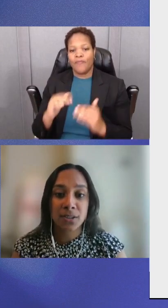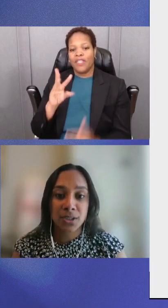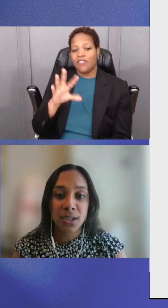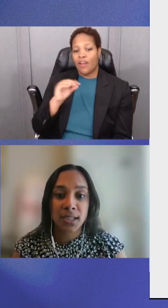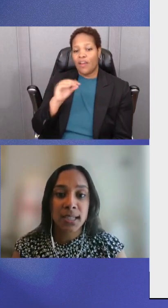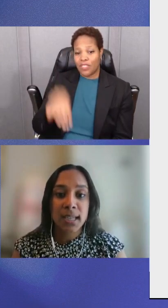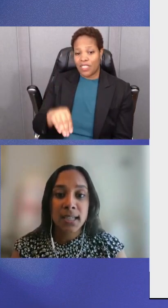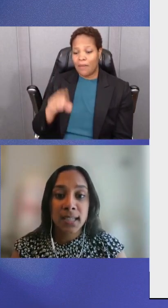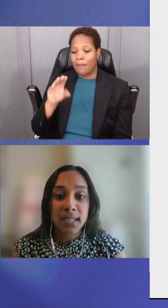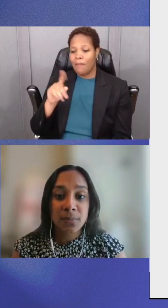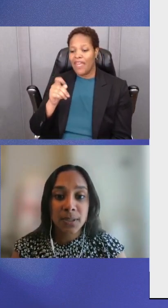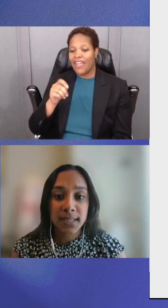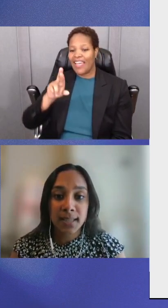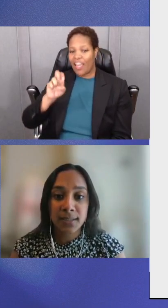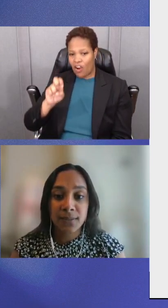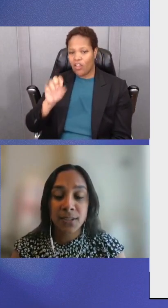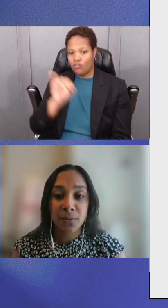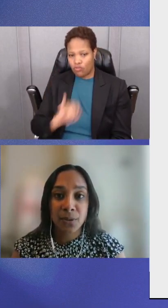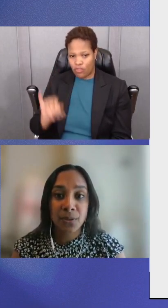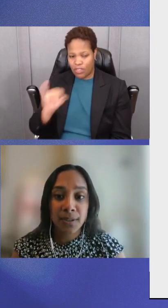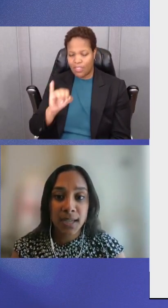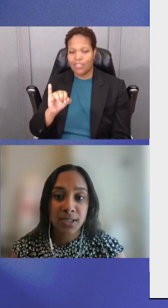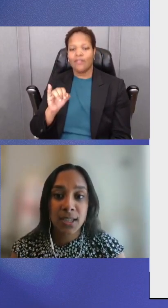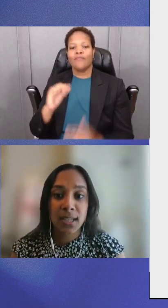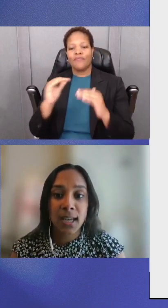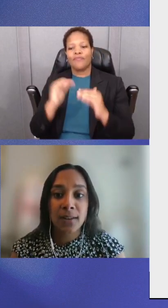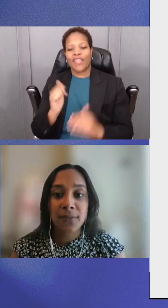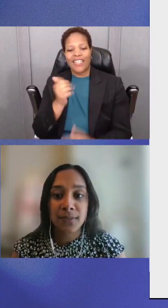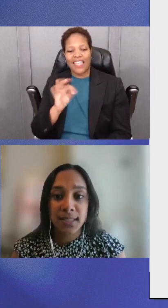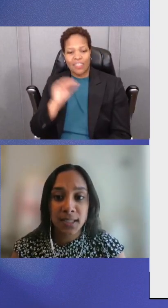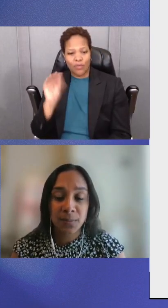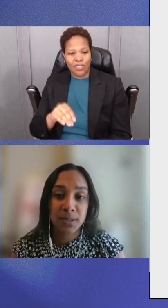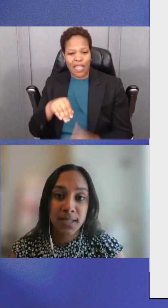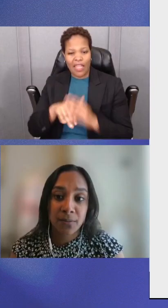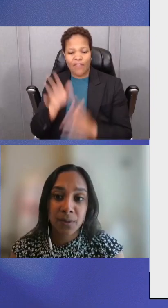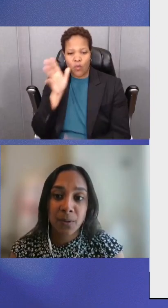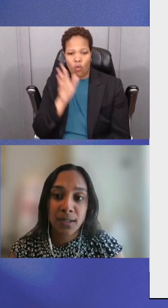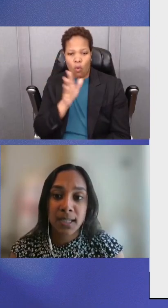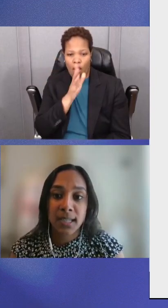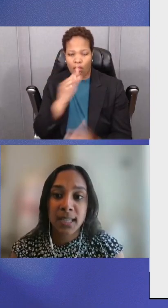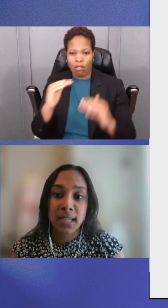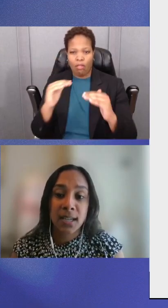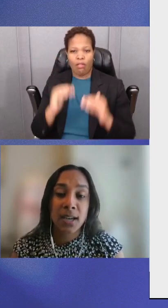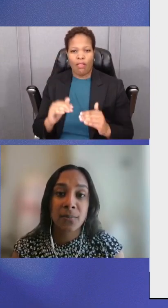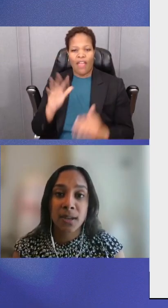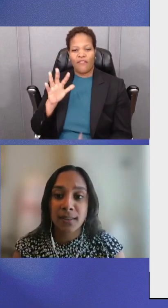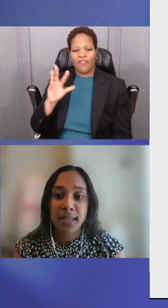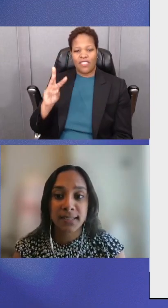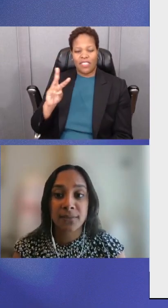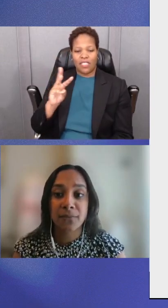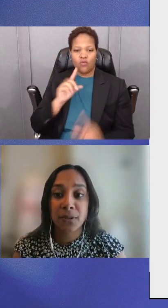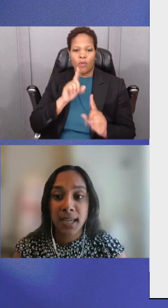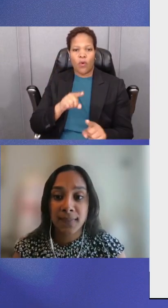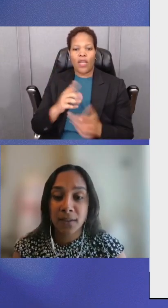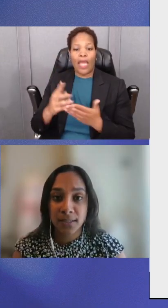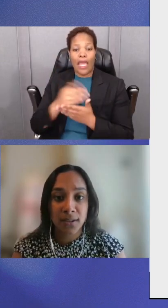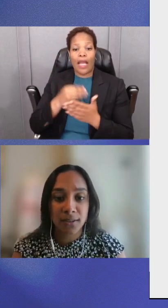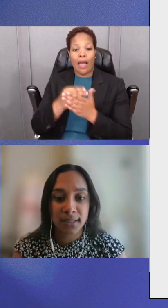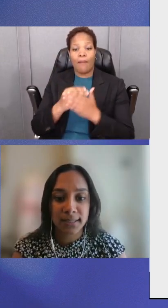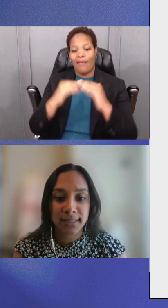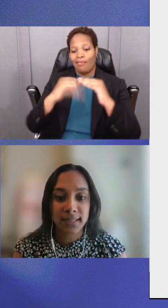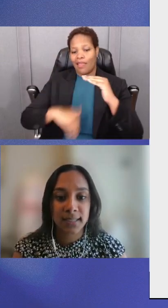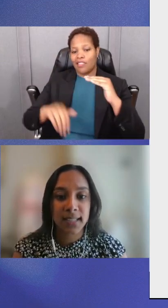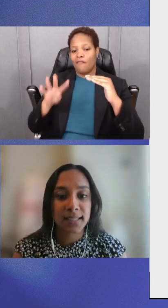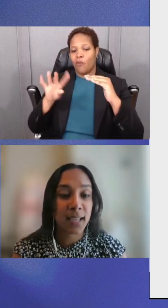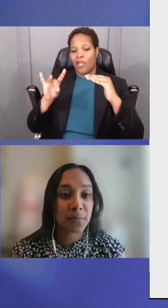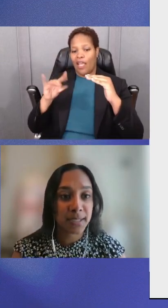Medicare insured, 19% lived in a rural location, and 56% reported an income less than